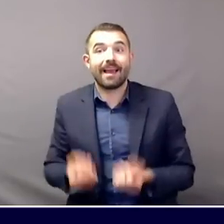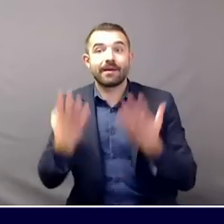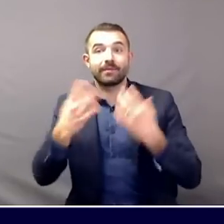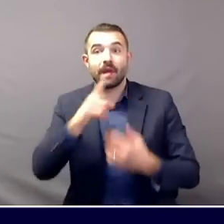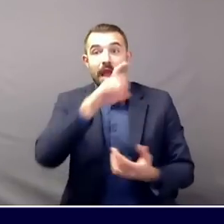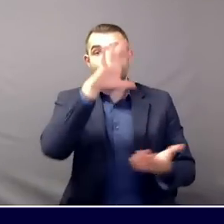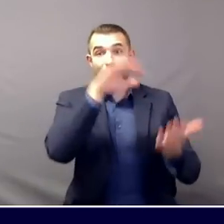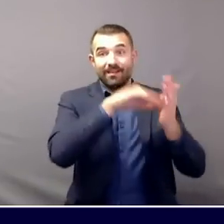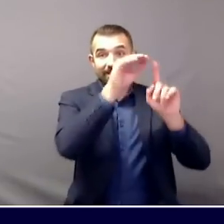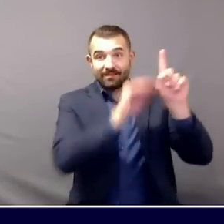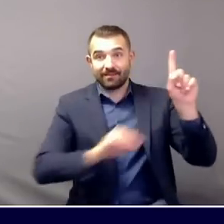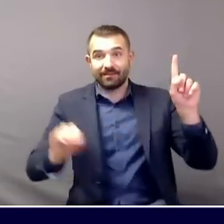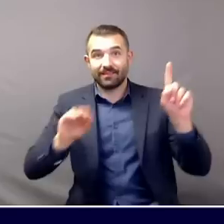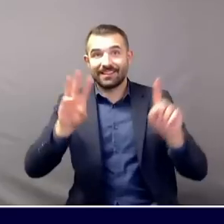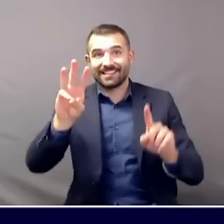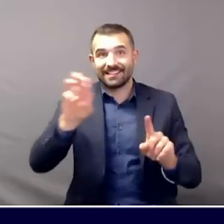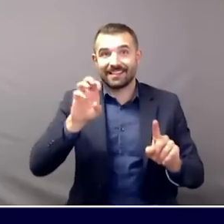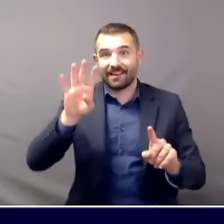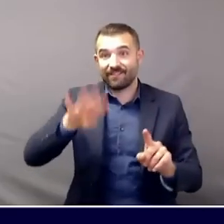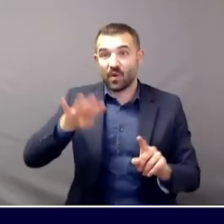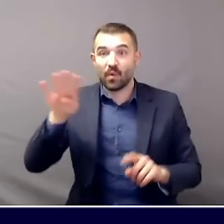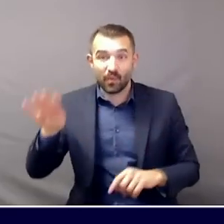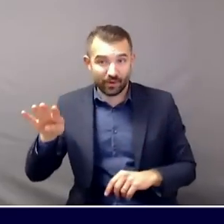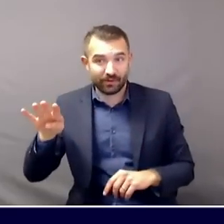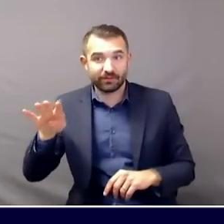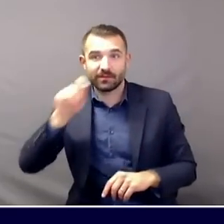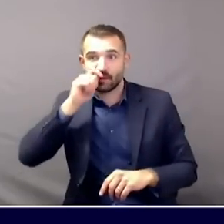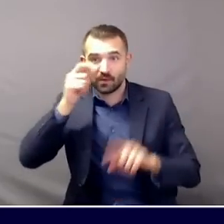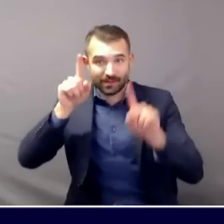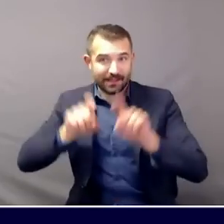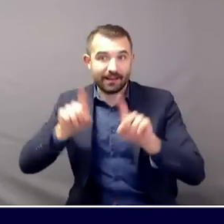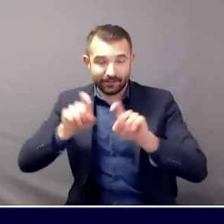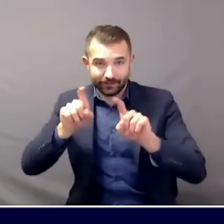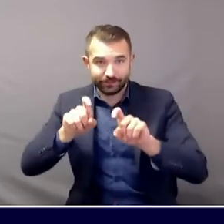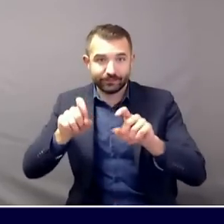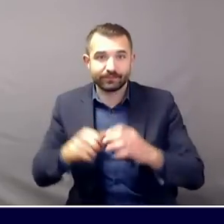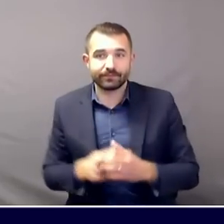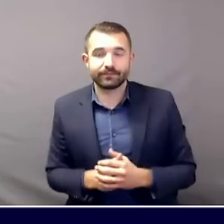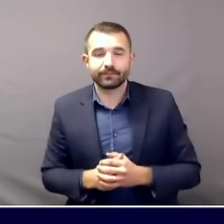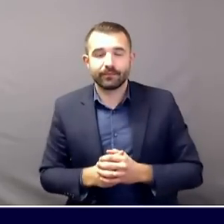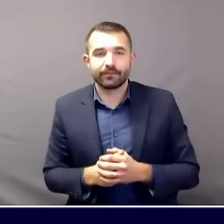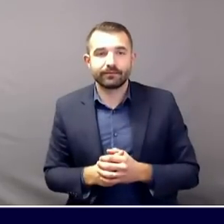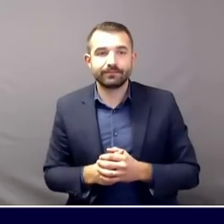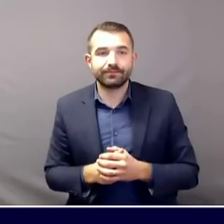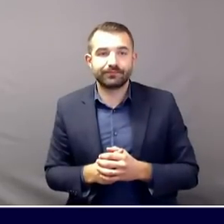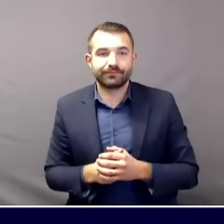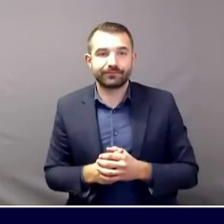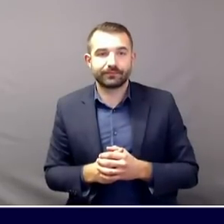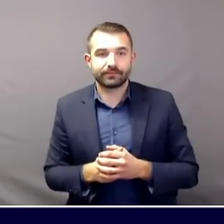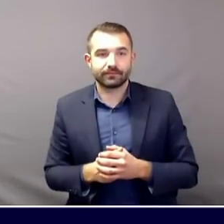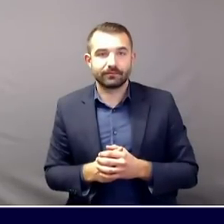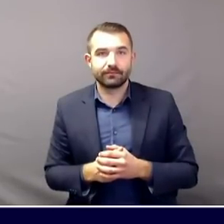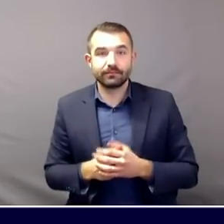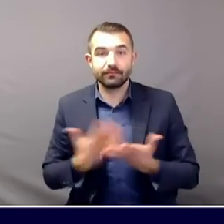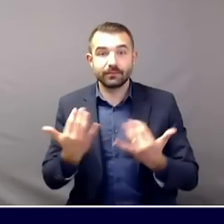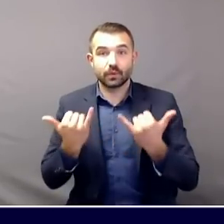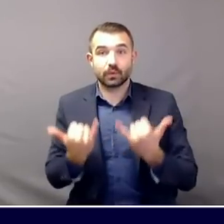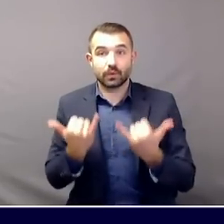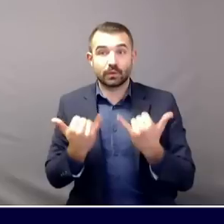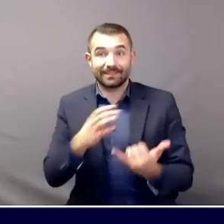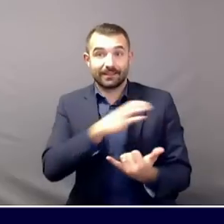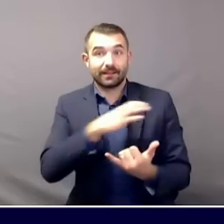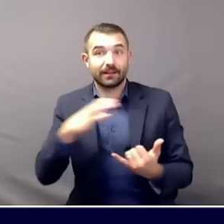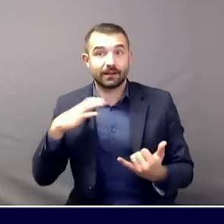644 PCR tests for every 100,000 people. With that, I would like to turn things over to Commissioner Lambrew.